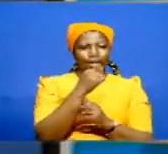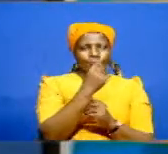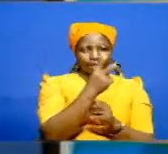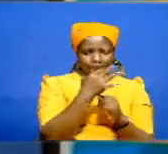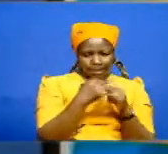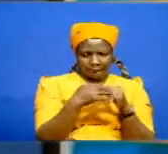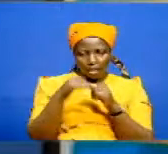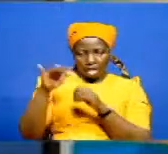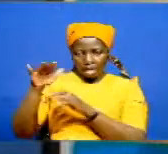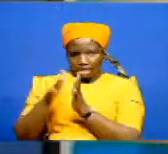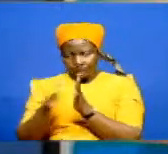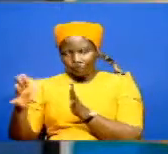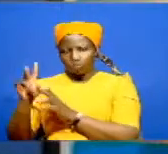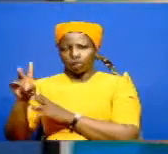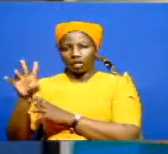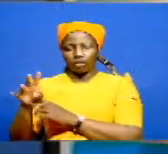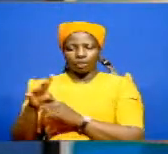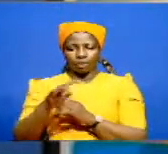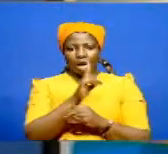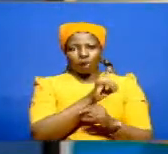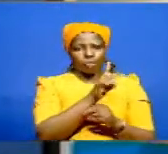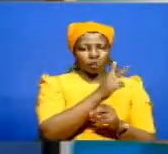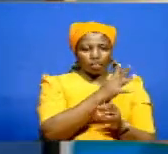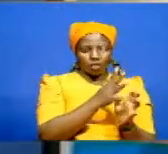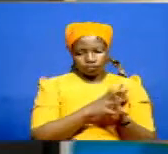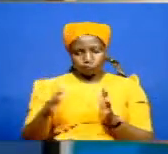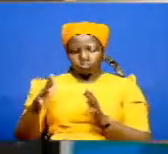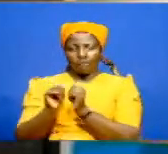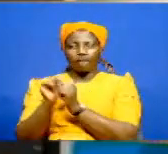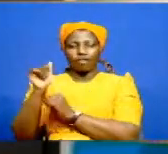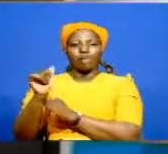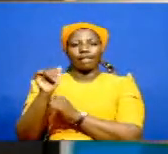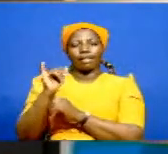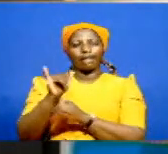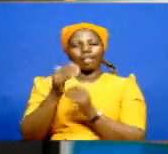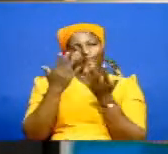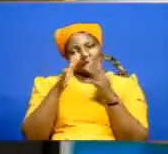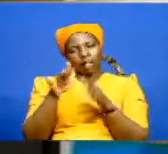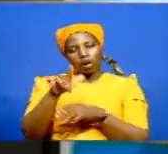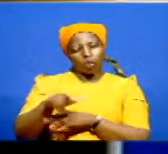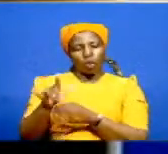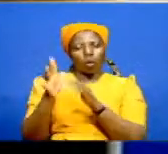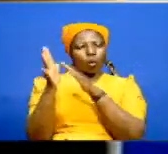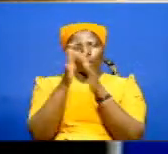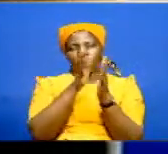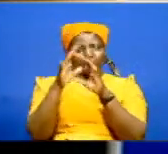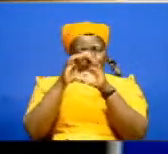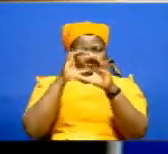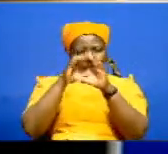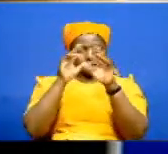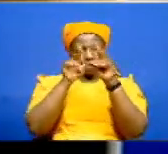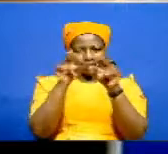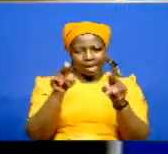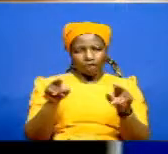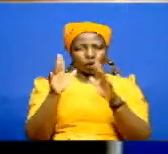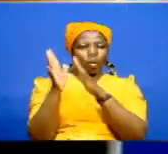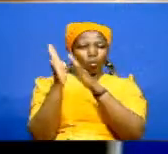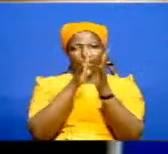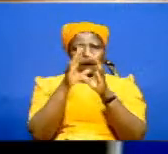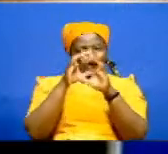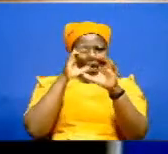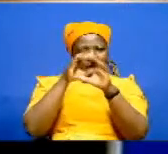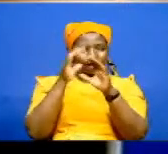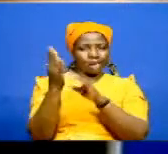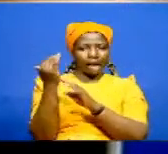and the capital city highs of 24 and lows of 15. That wraps up your local weather forecast. The international weather forecast is coming up in a bit.